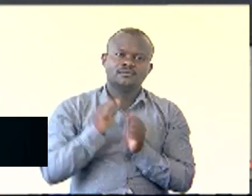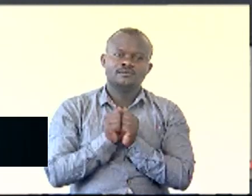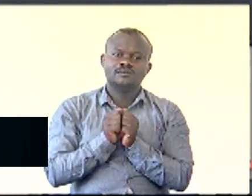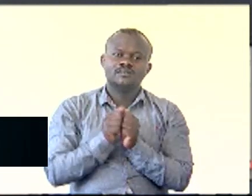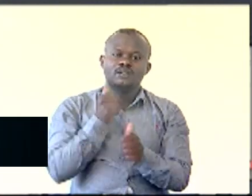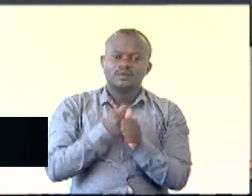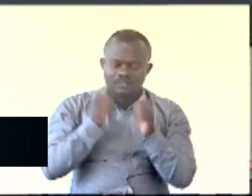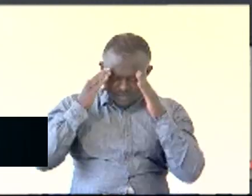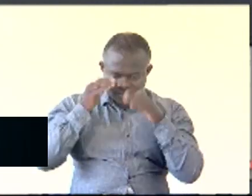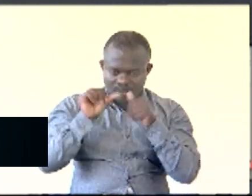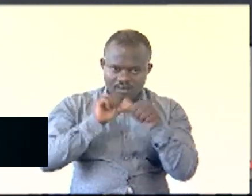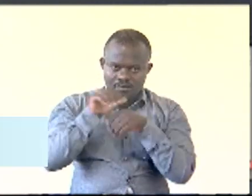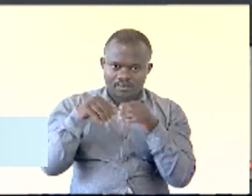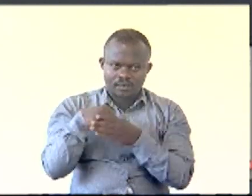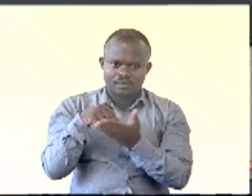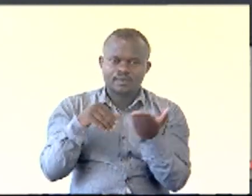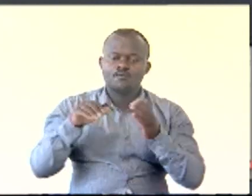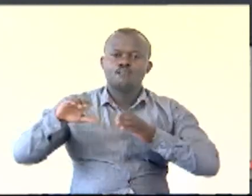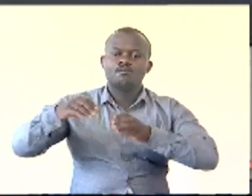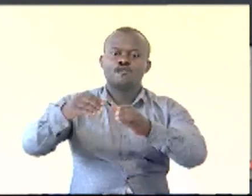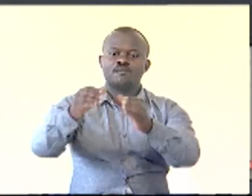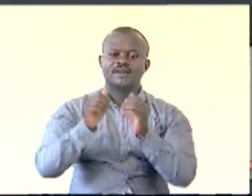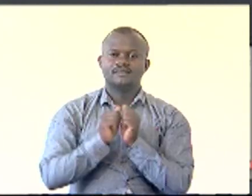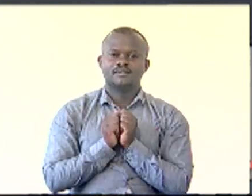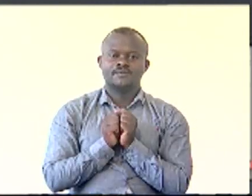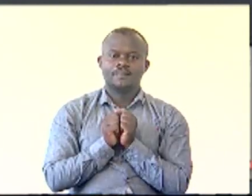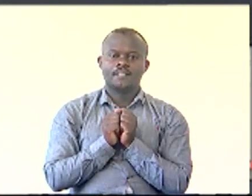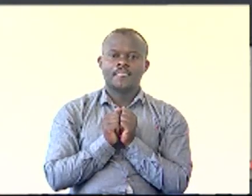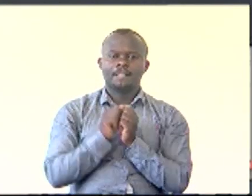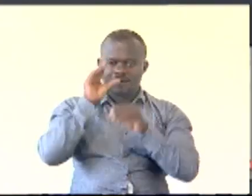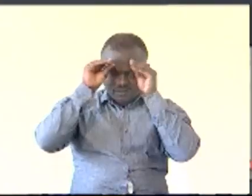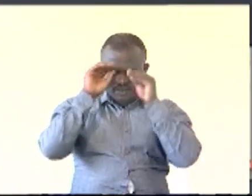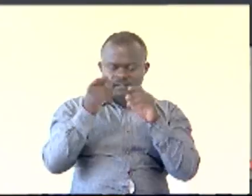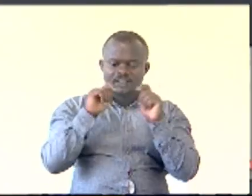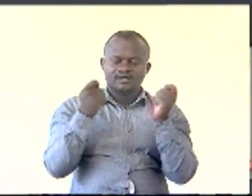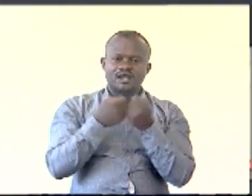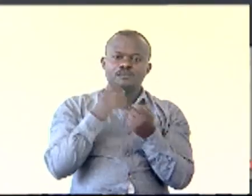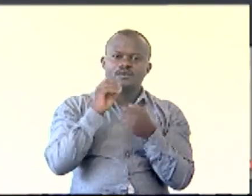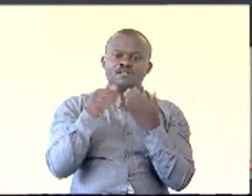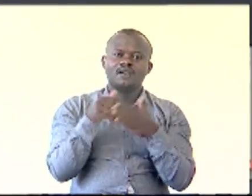which is concerning about joints and movement. Lesson 1, types of joints.